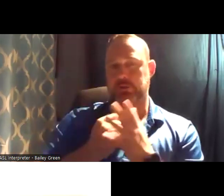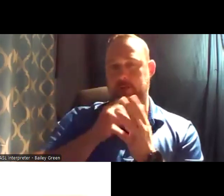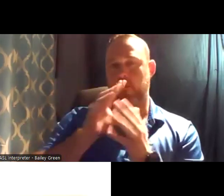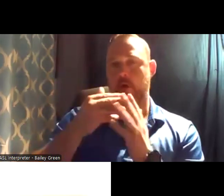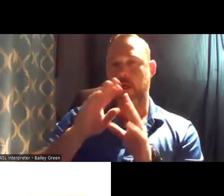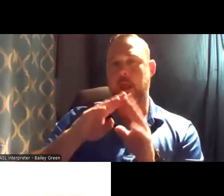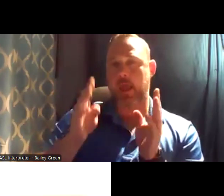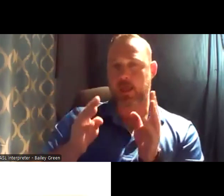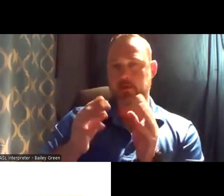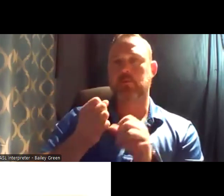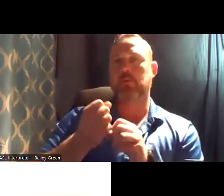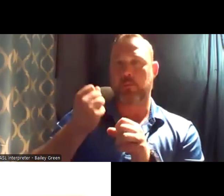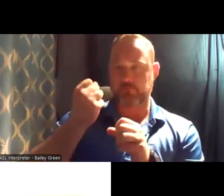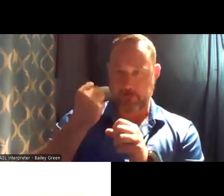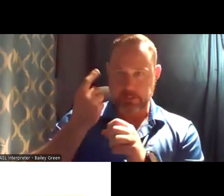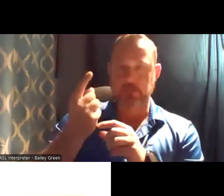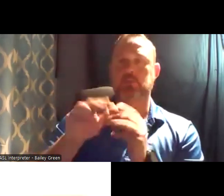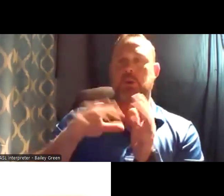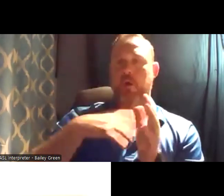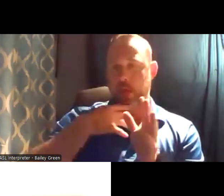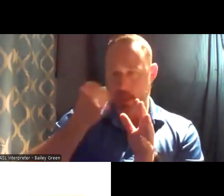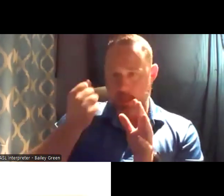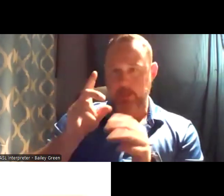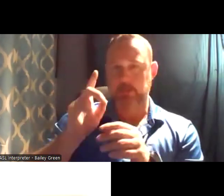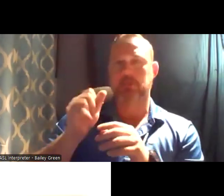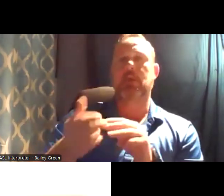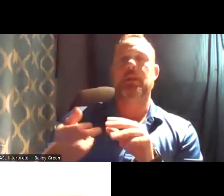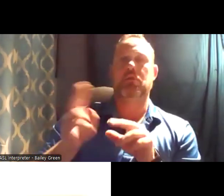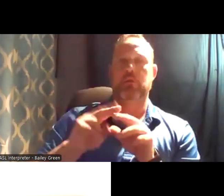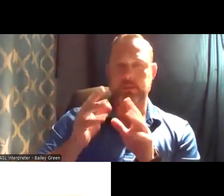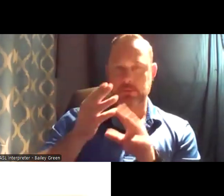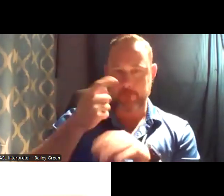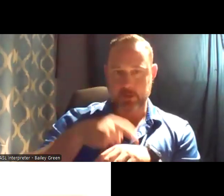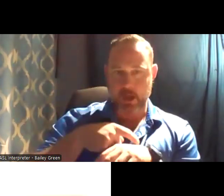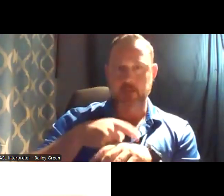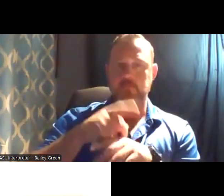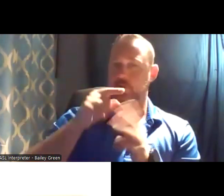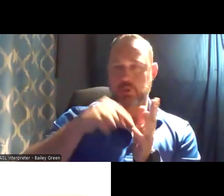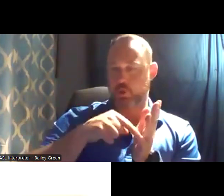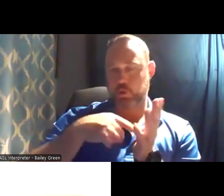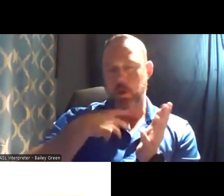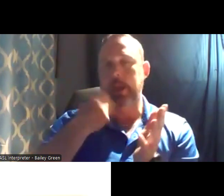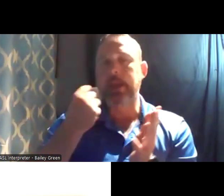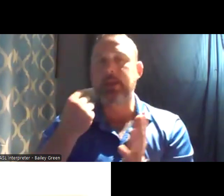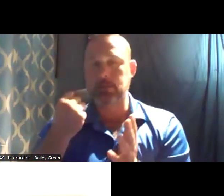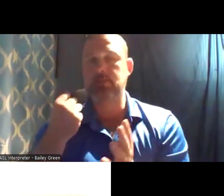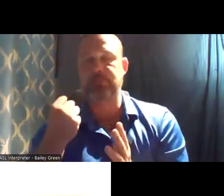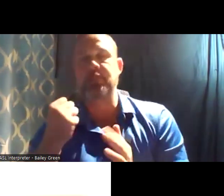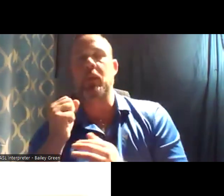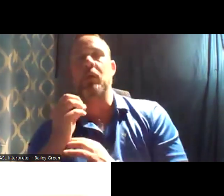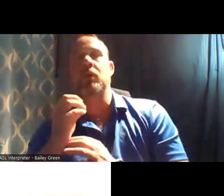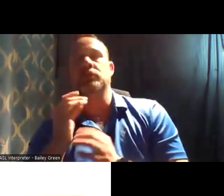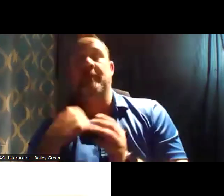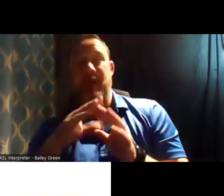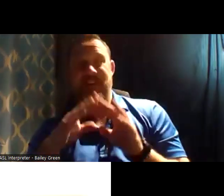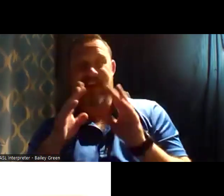would make sense as we all age. Disability increases over time just due to aging in place. So if we had